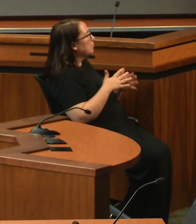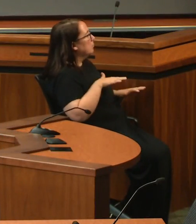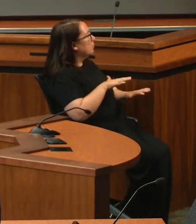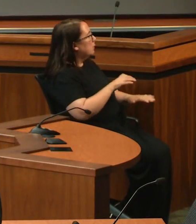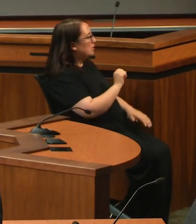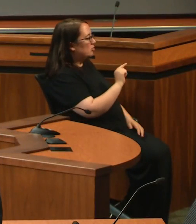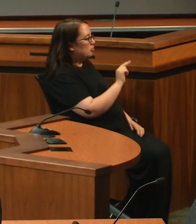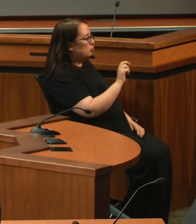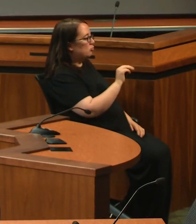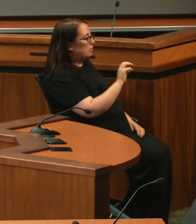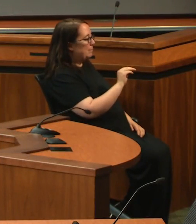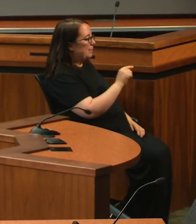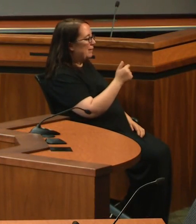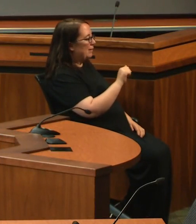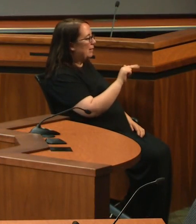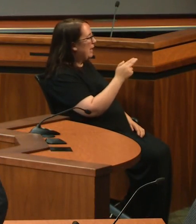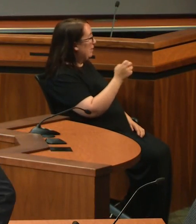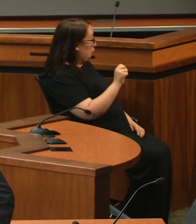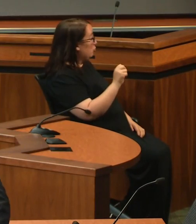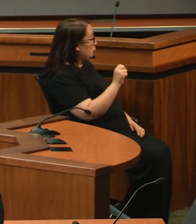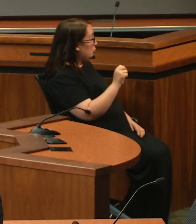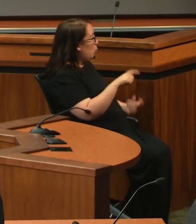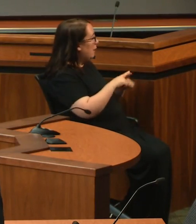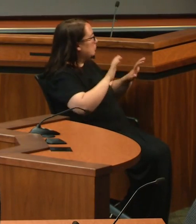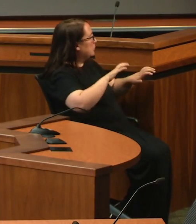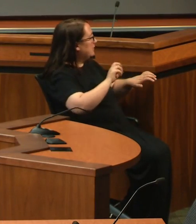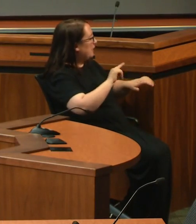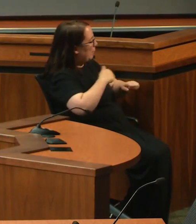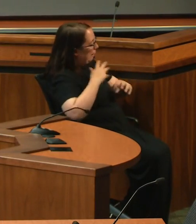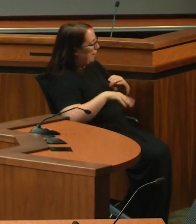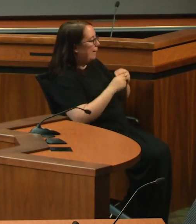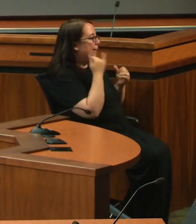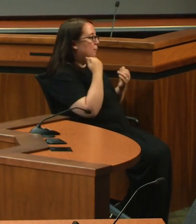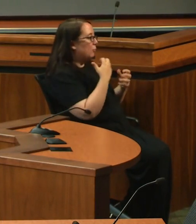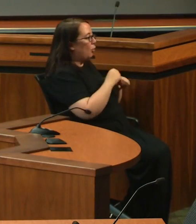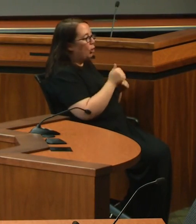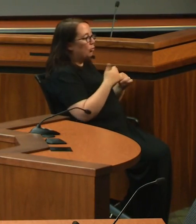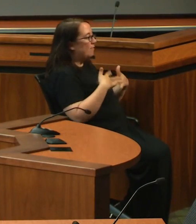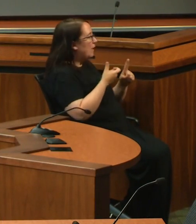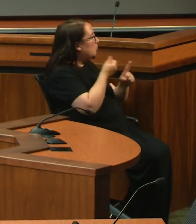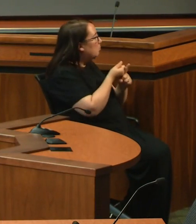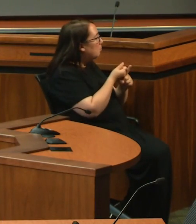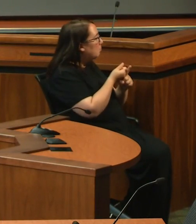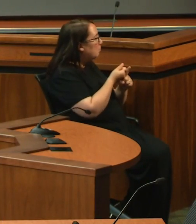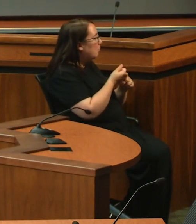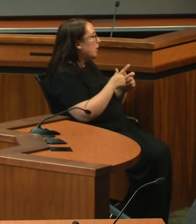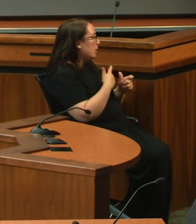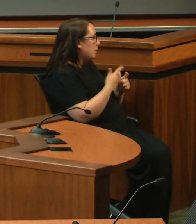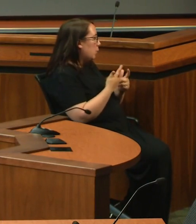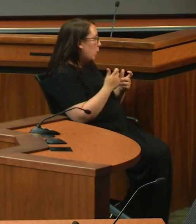there now on the Hudson, and when we get precipitation data, that can be further. So if we got another event-type storm, we would certainly seek